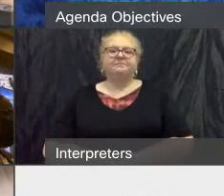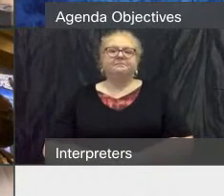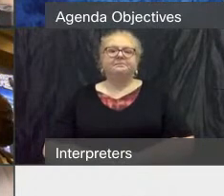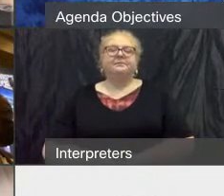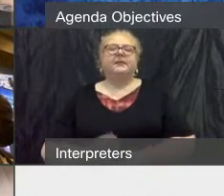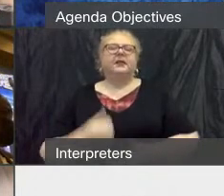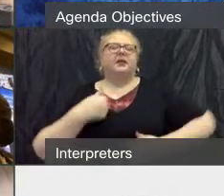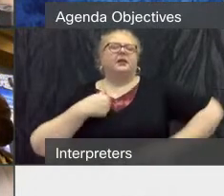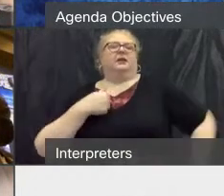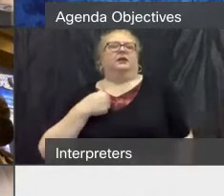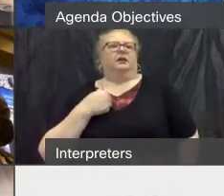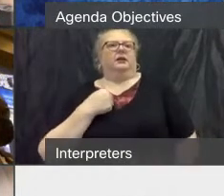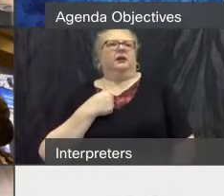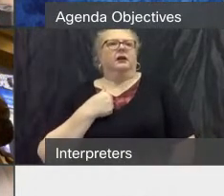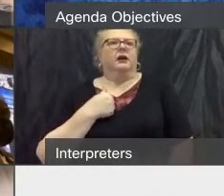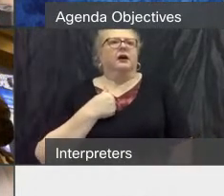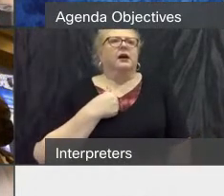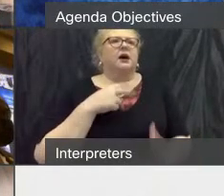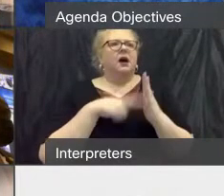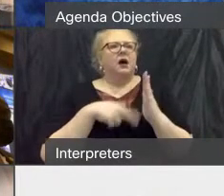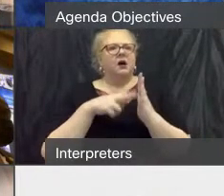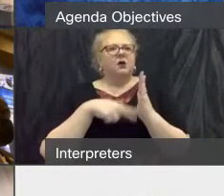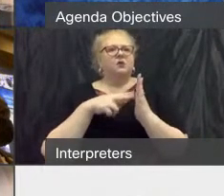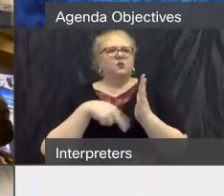I've read where we have